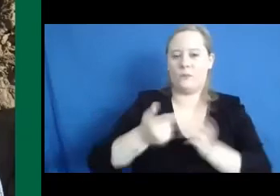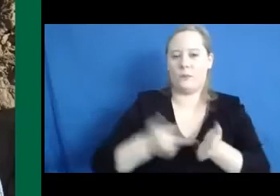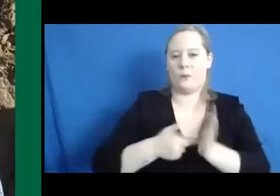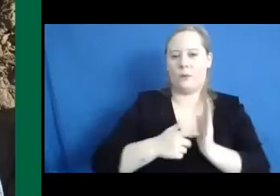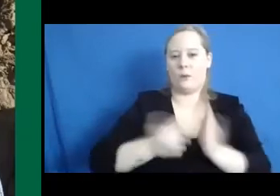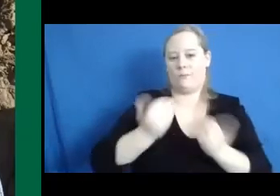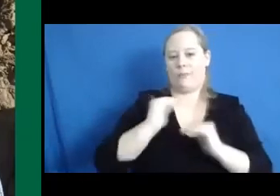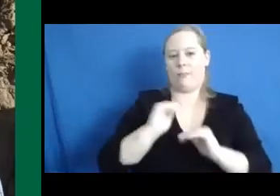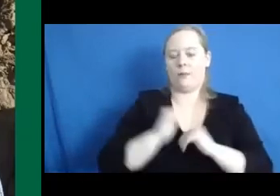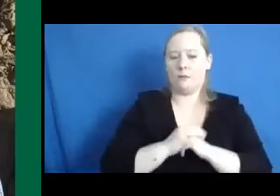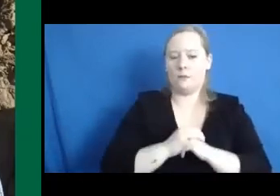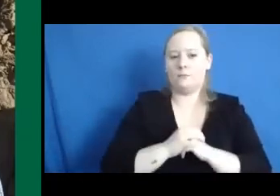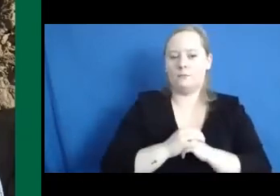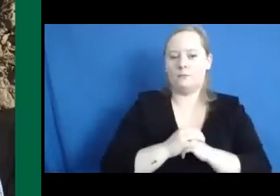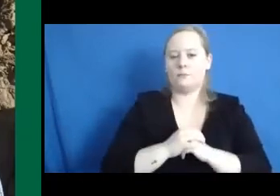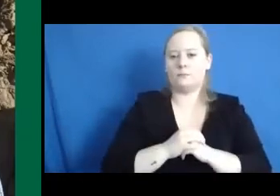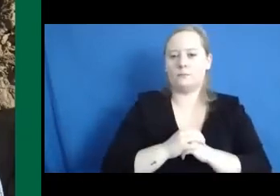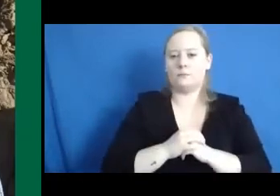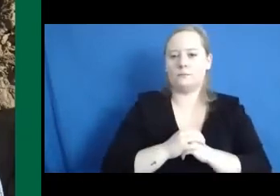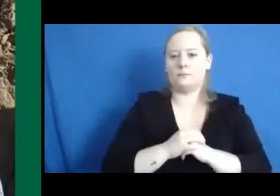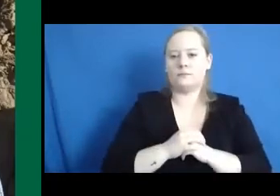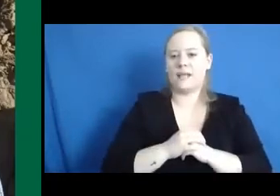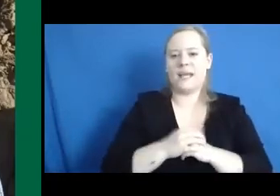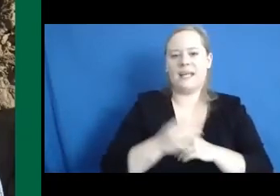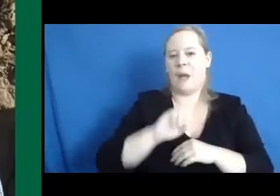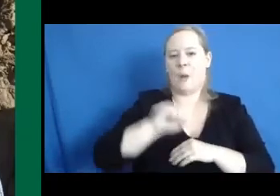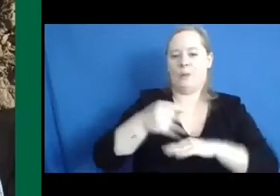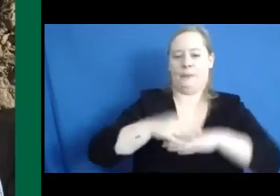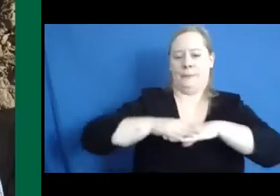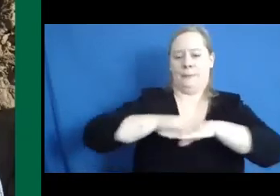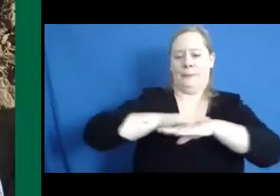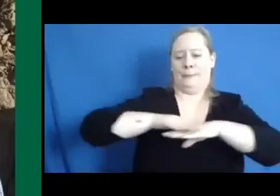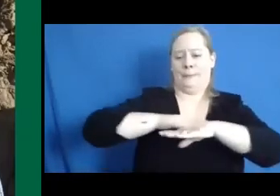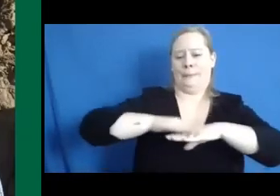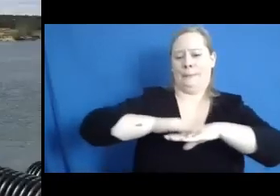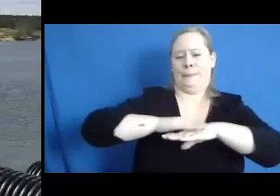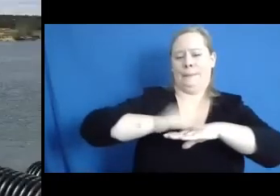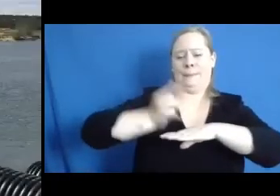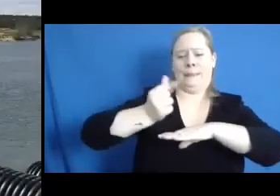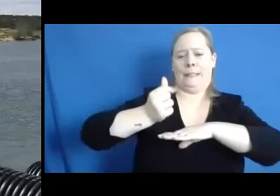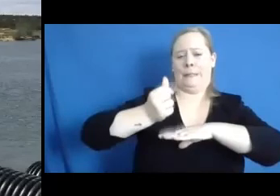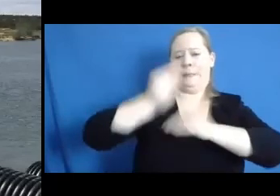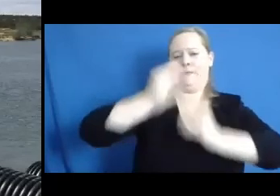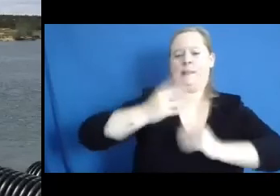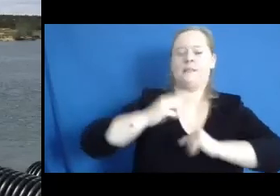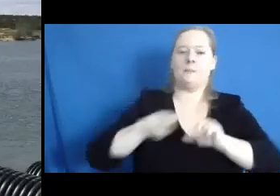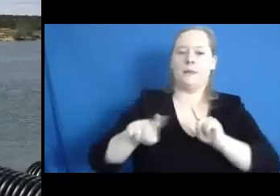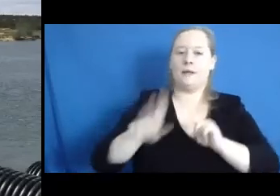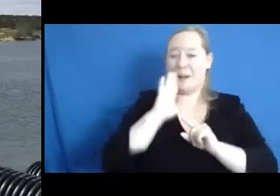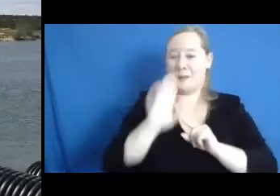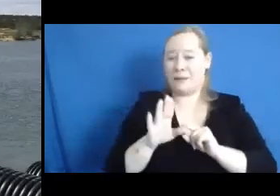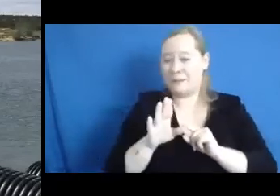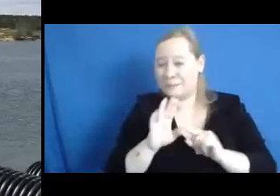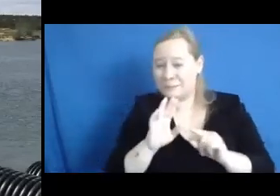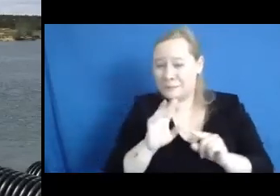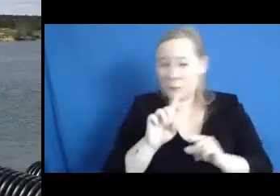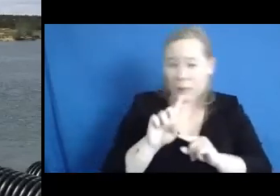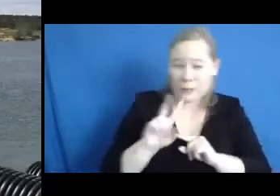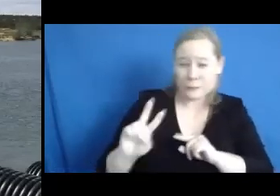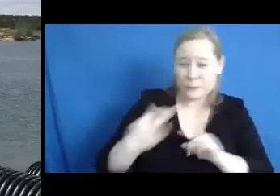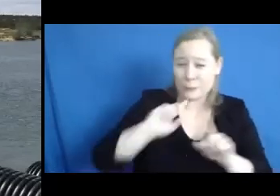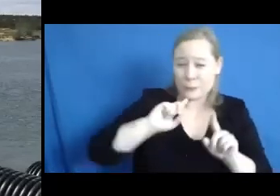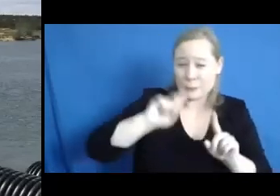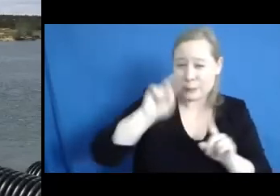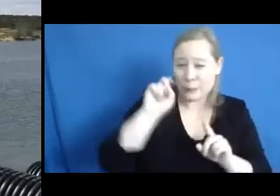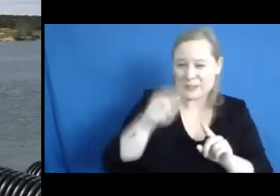again, I barely scratched the surface on the information that we have, and so I'd be happy to take maybe 1 or 2 questions here. I know we're running low